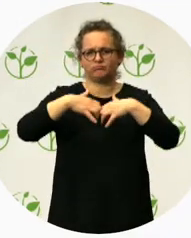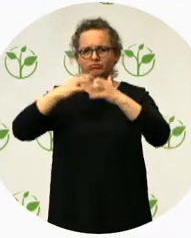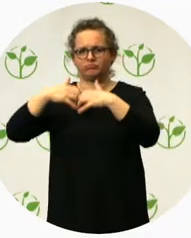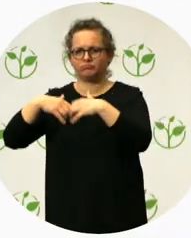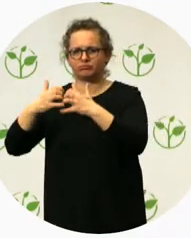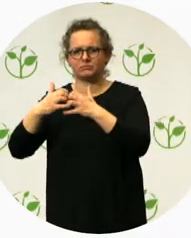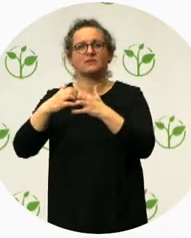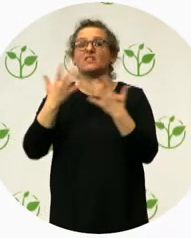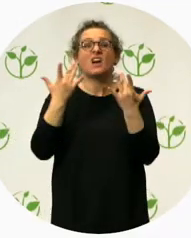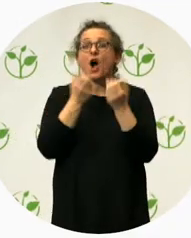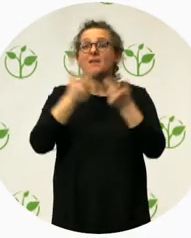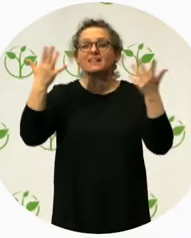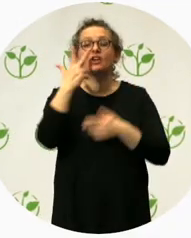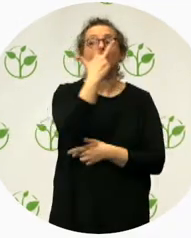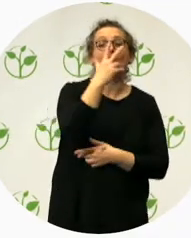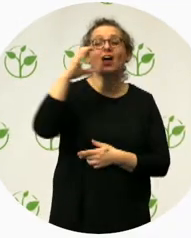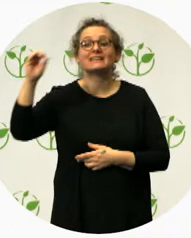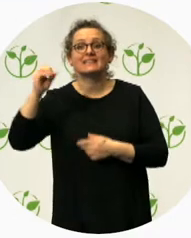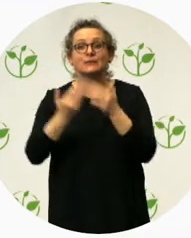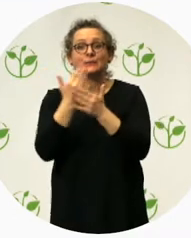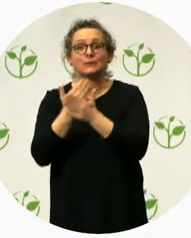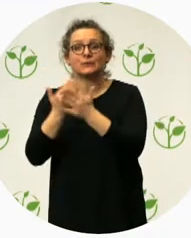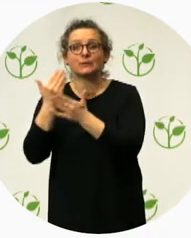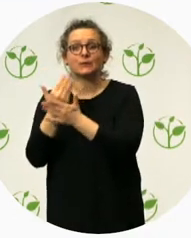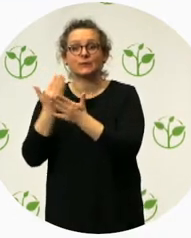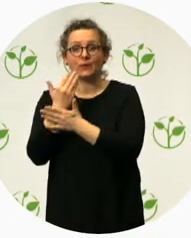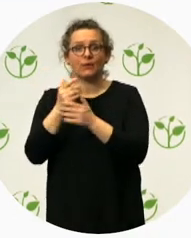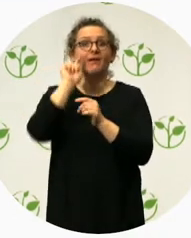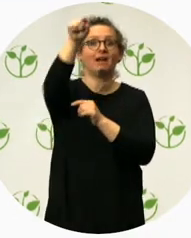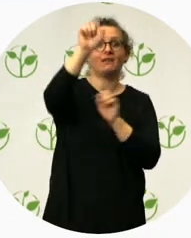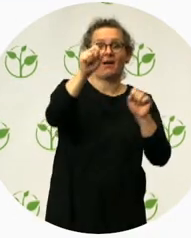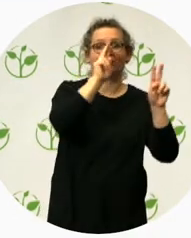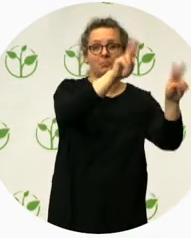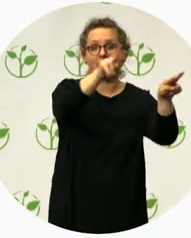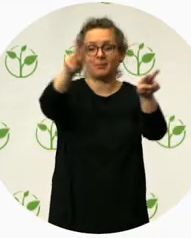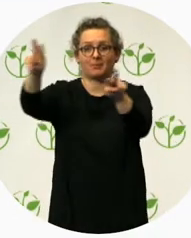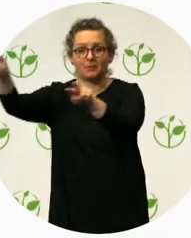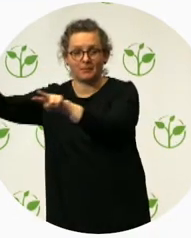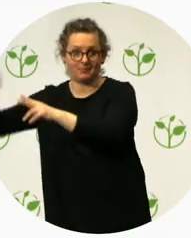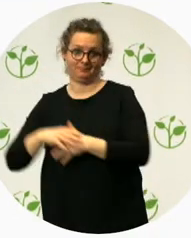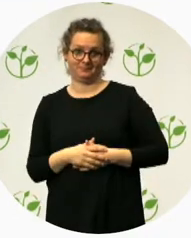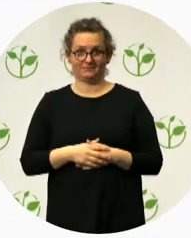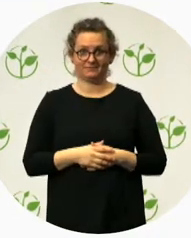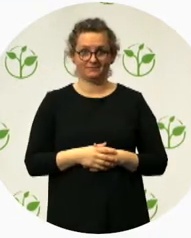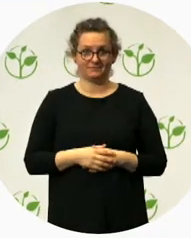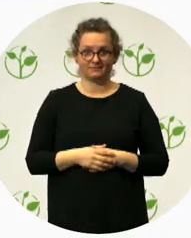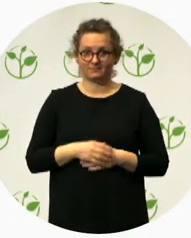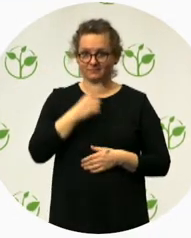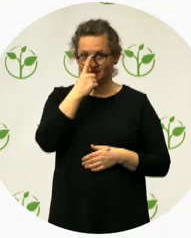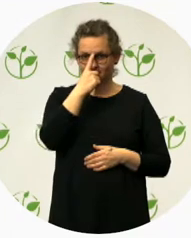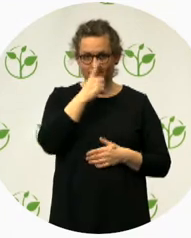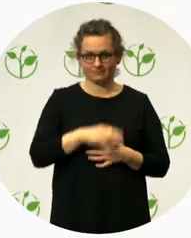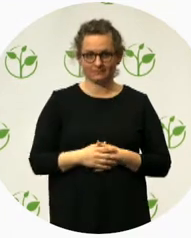room, preparing their stuff, and also starting from 5:00. It's only exhibition, it's only trail. There's nothing going on in the room, so please use